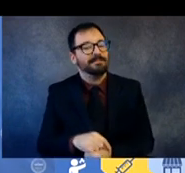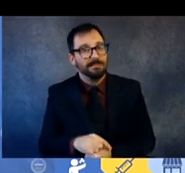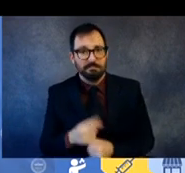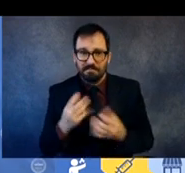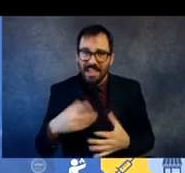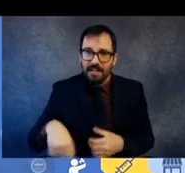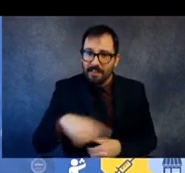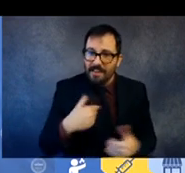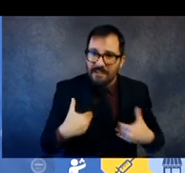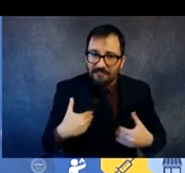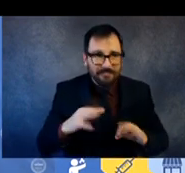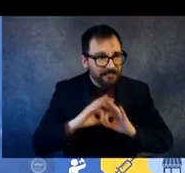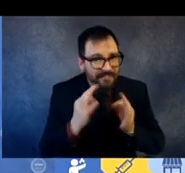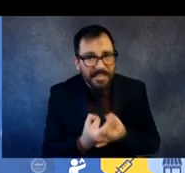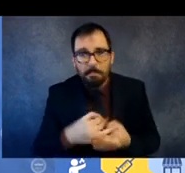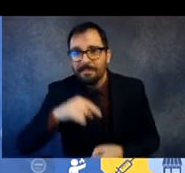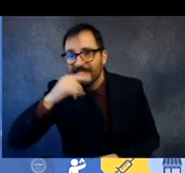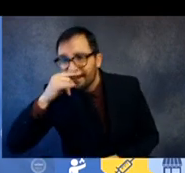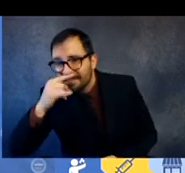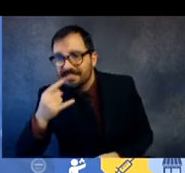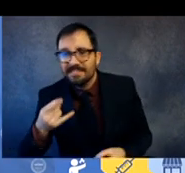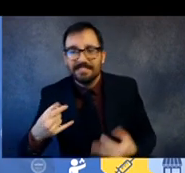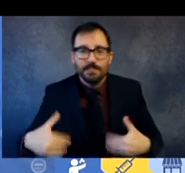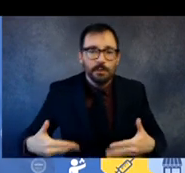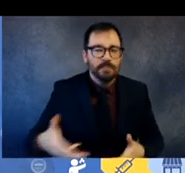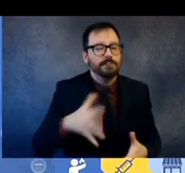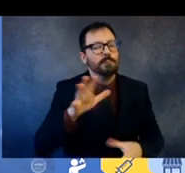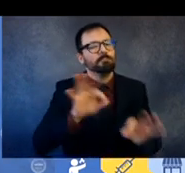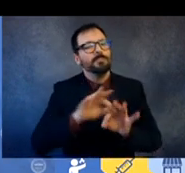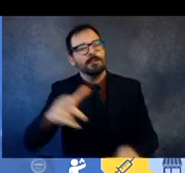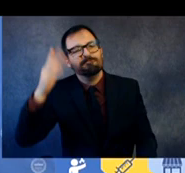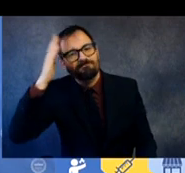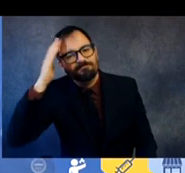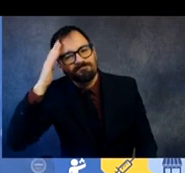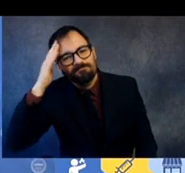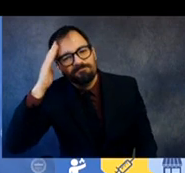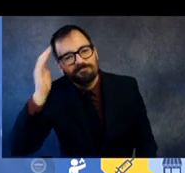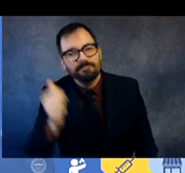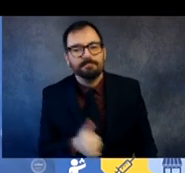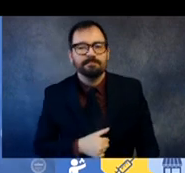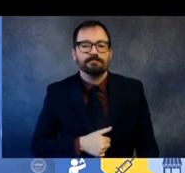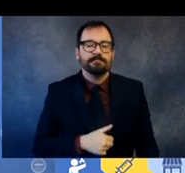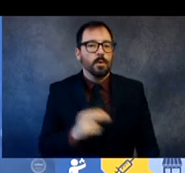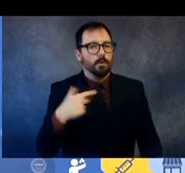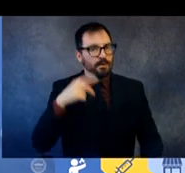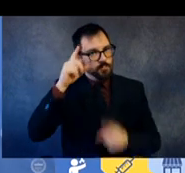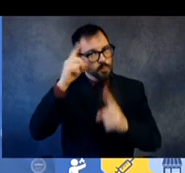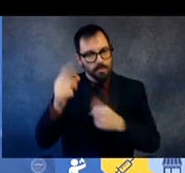cognizant of that. And again, on the first, we'll have the full build out ready to go. All right, thank you.